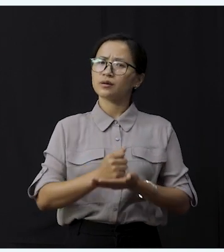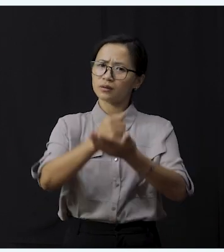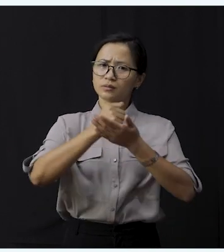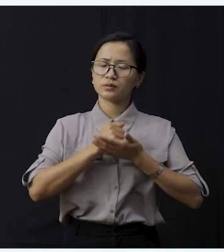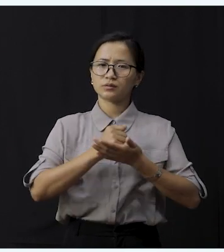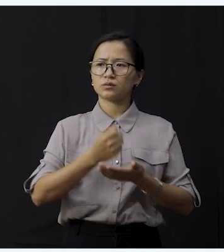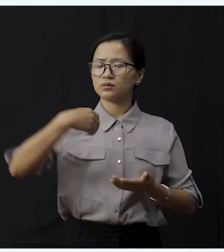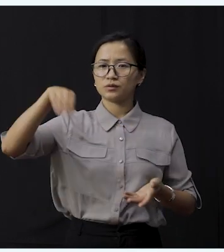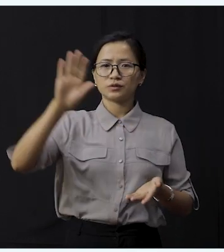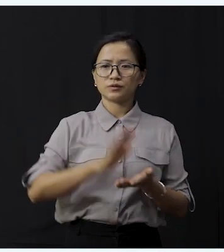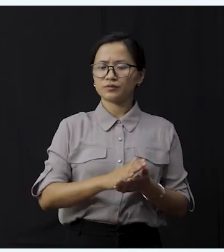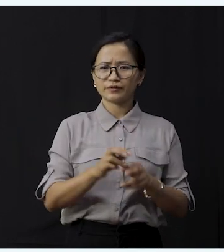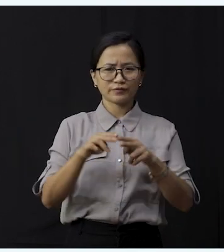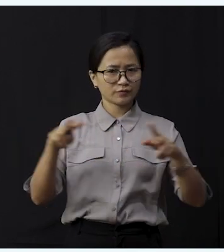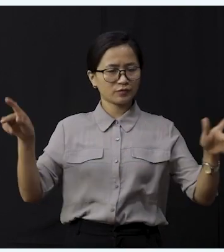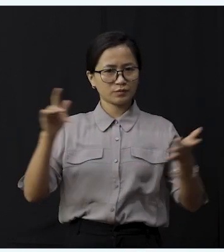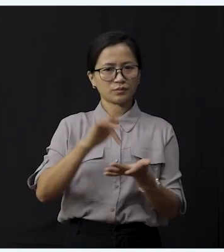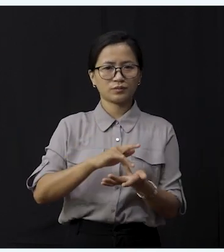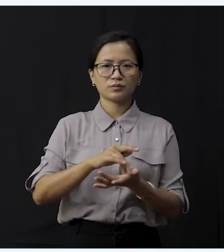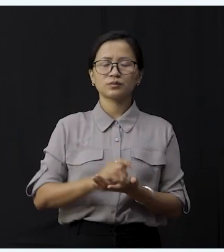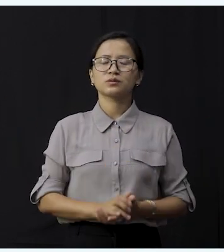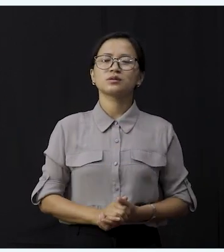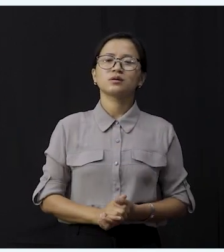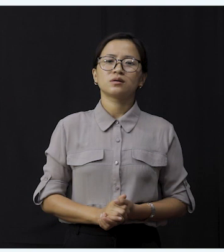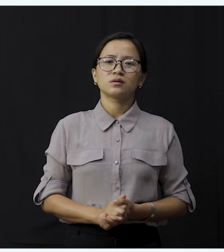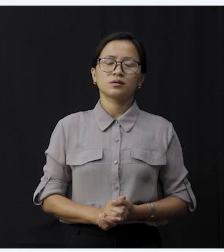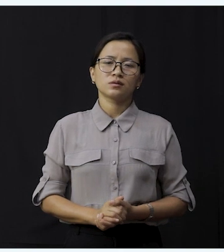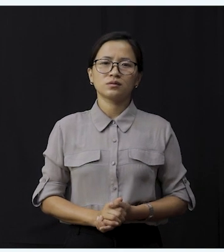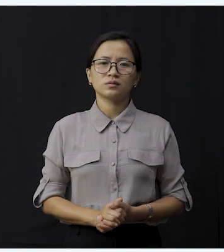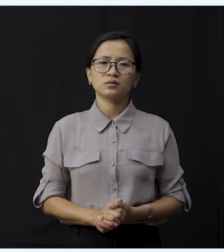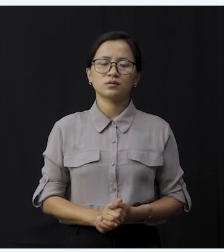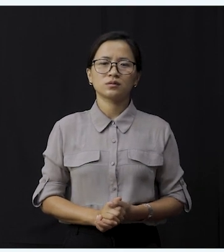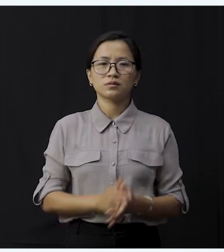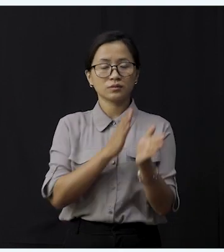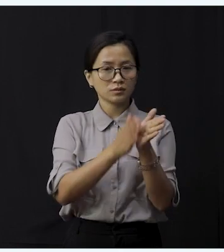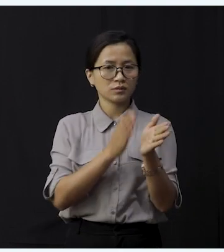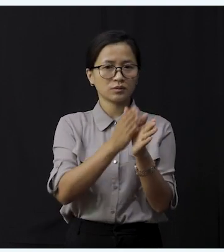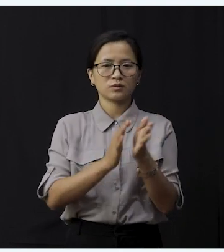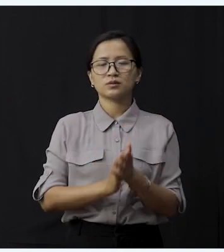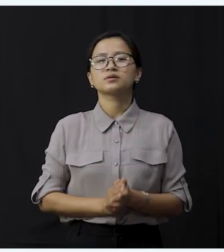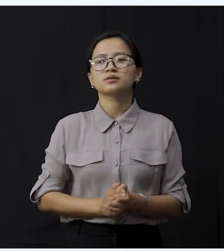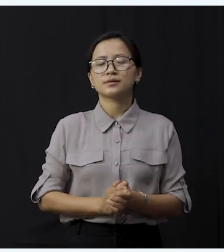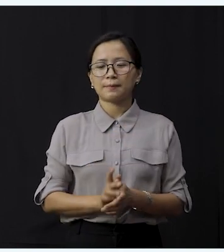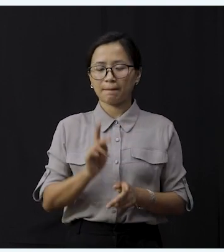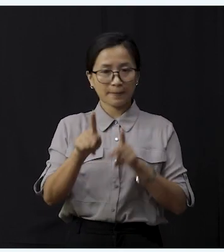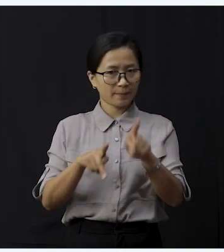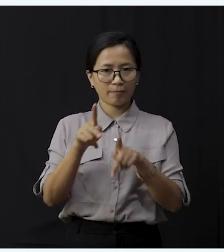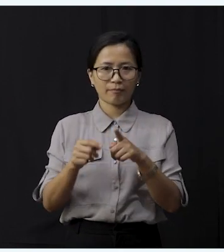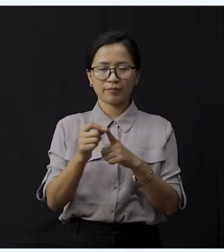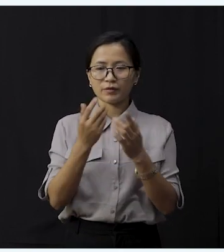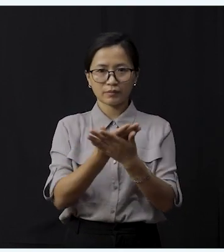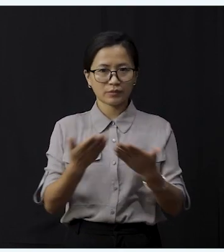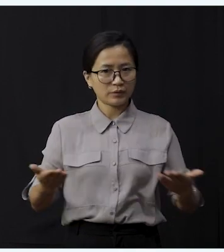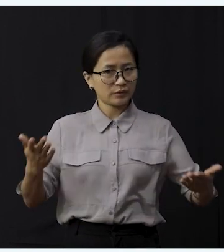and everyone use the train to go to other places. So train is a public property. Okay, so